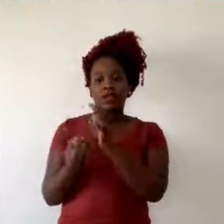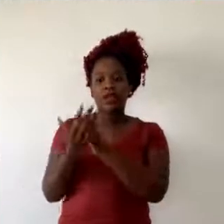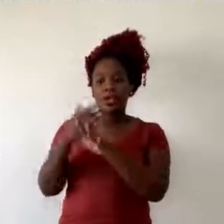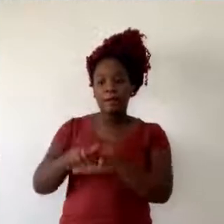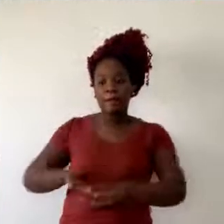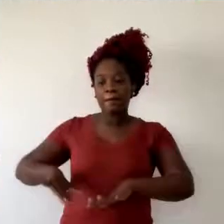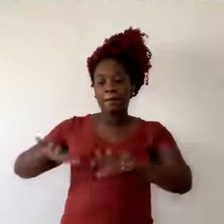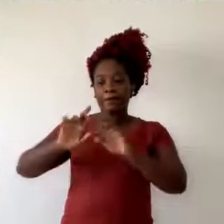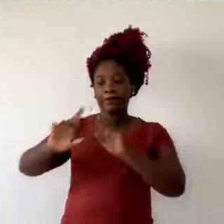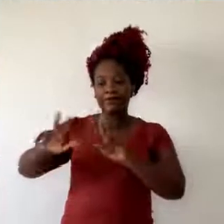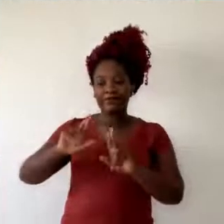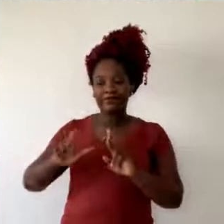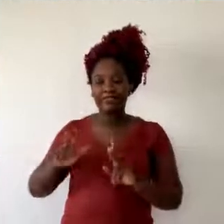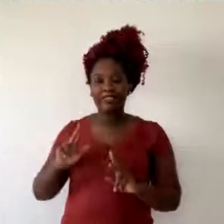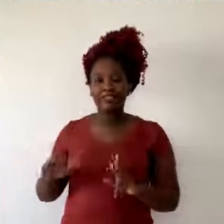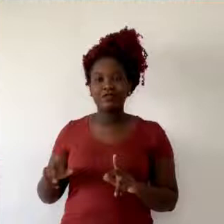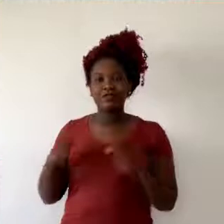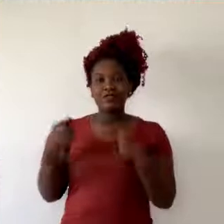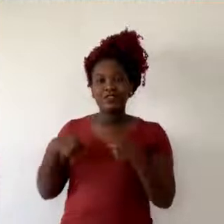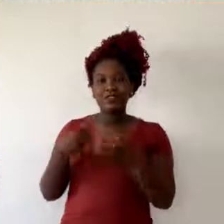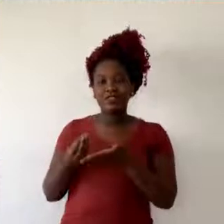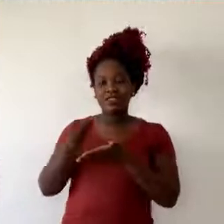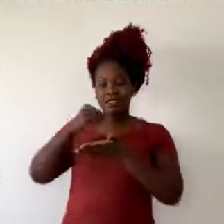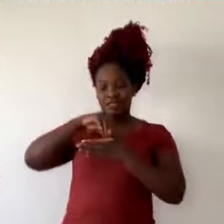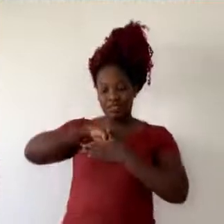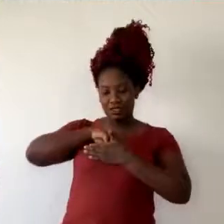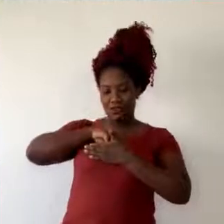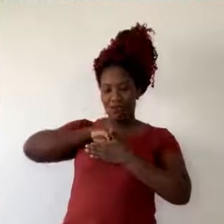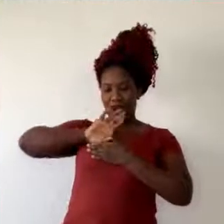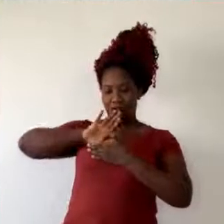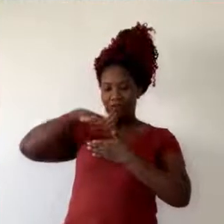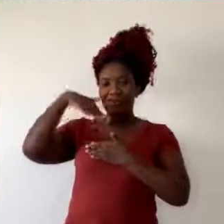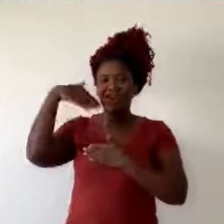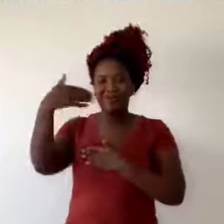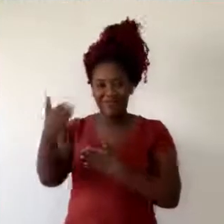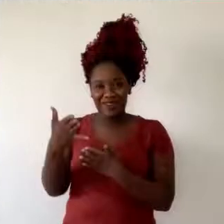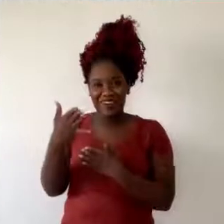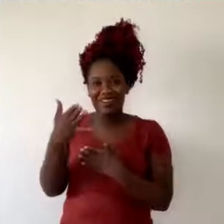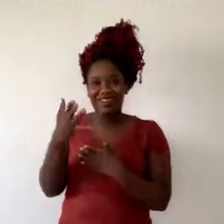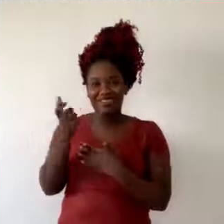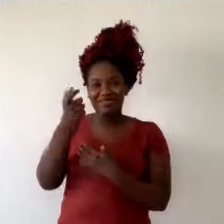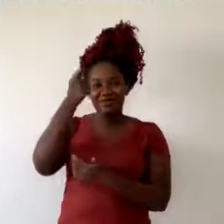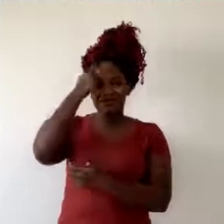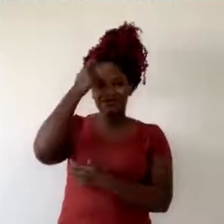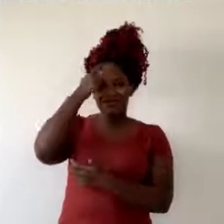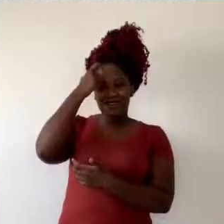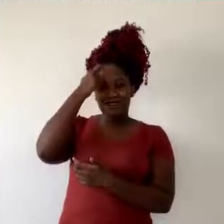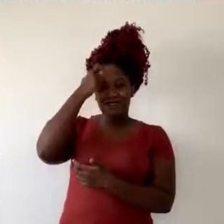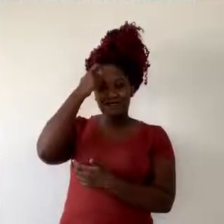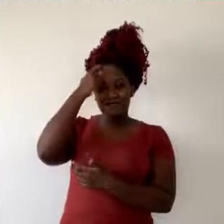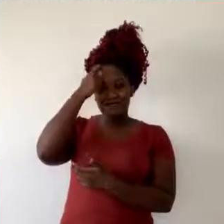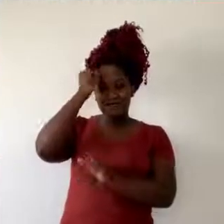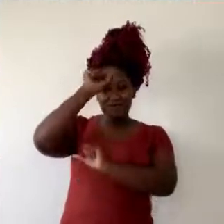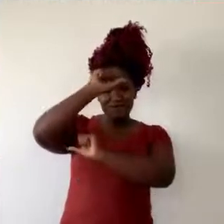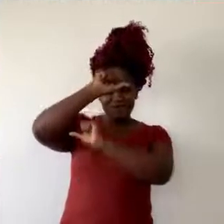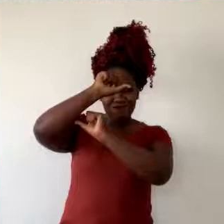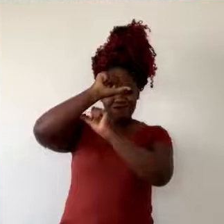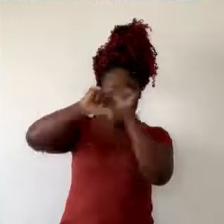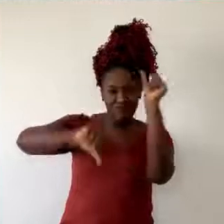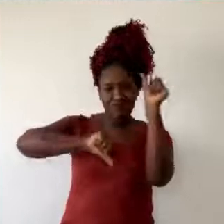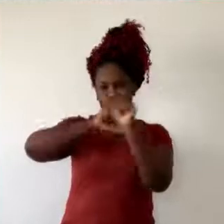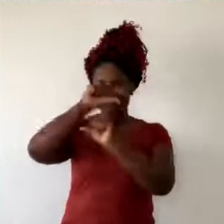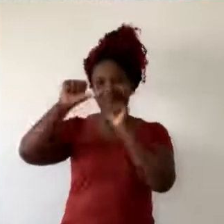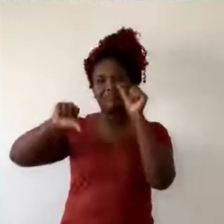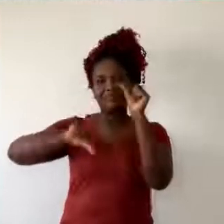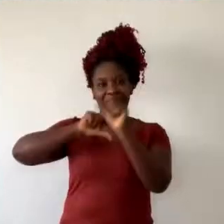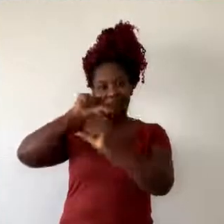want to create a diverse environment, it has to start by deconstructing within what has not